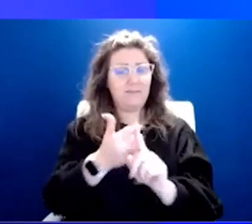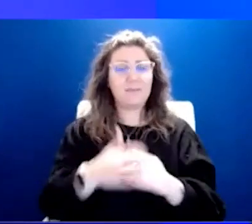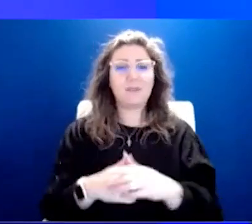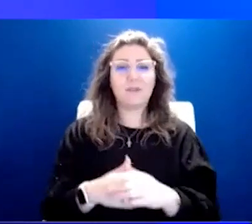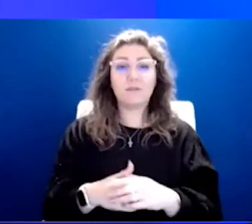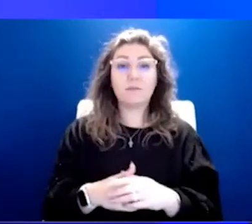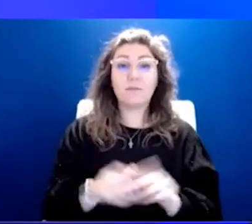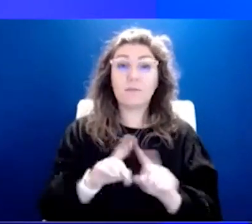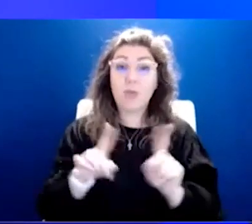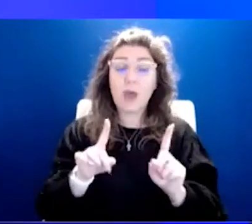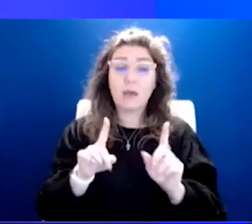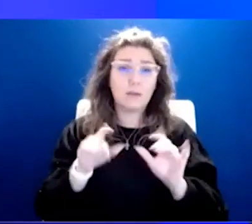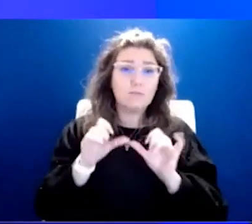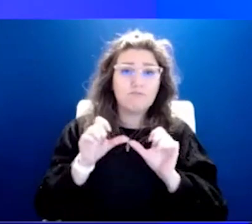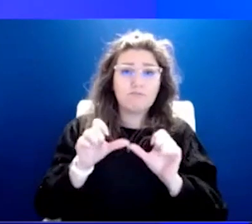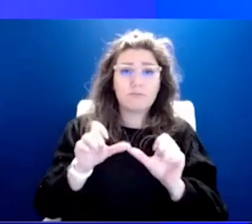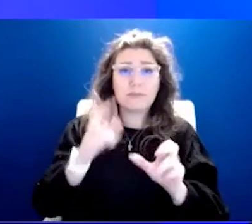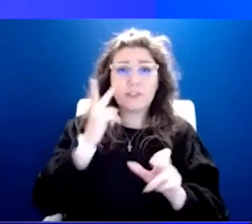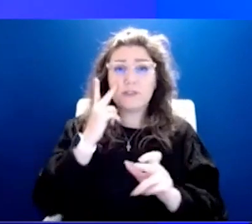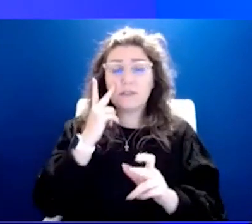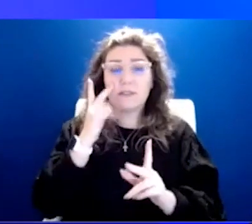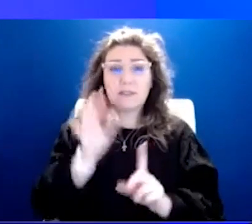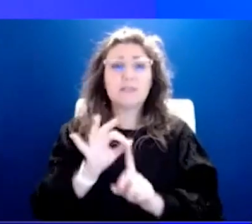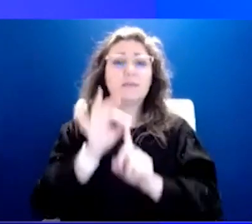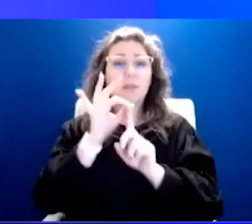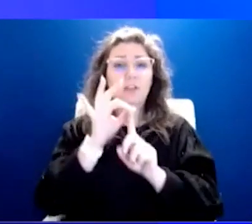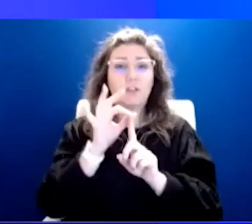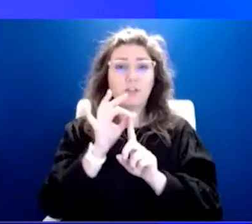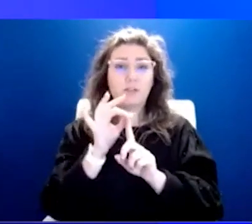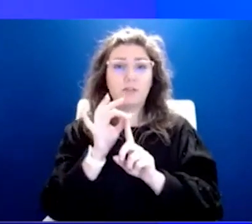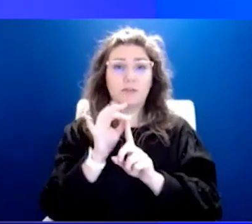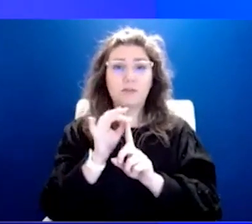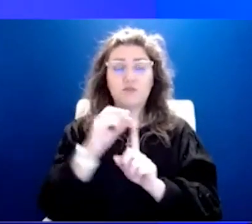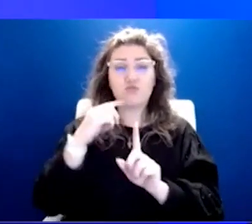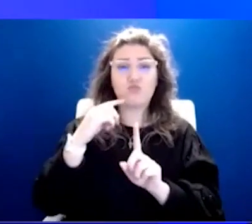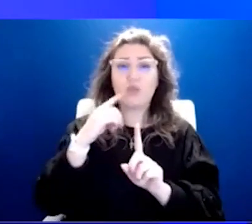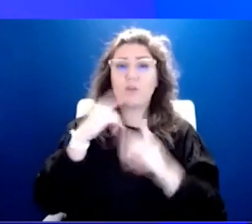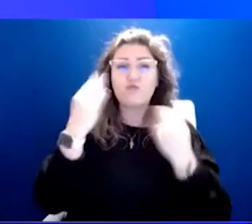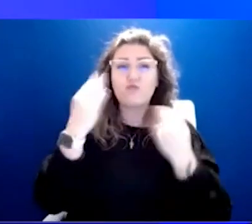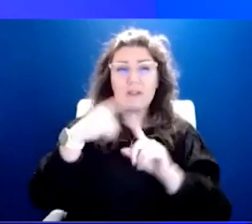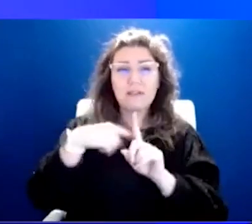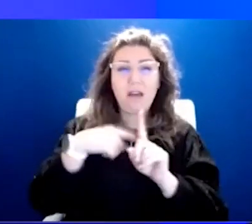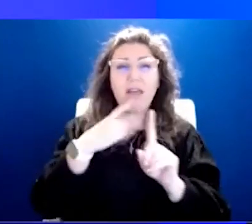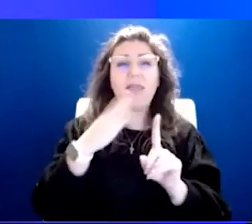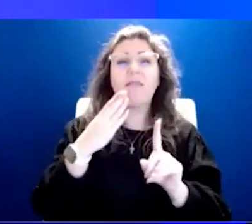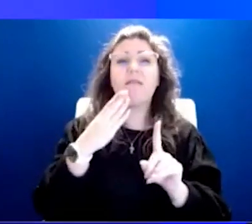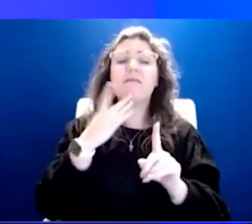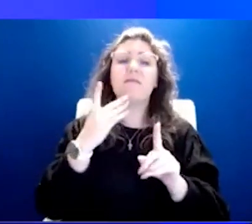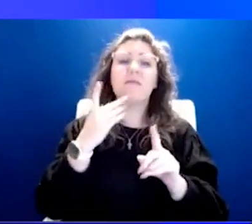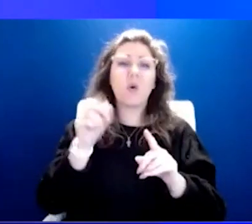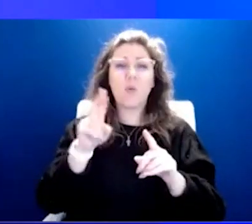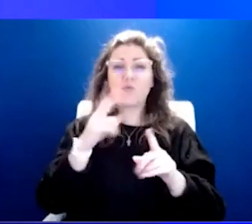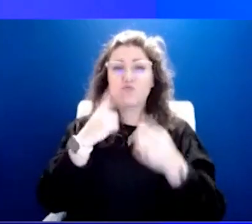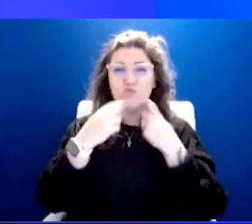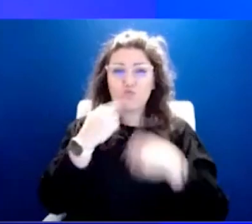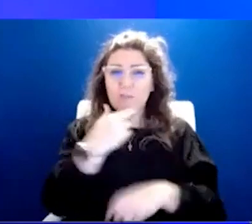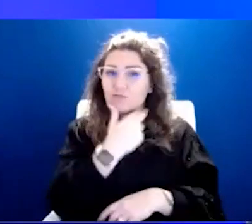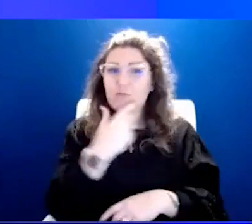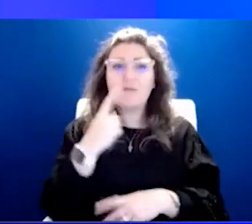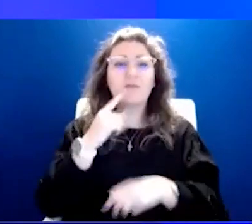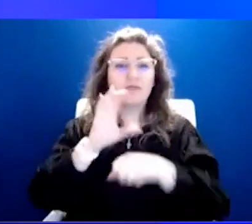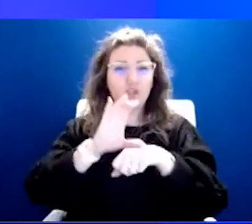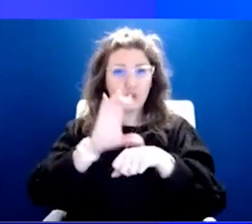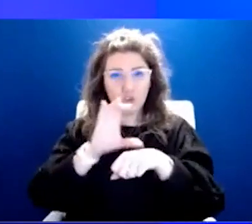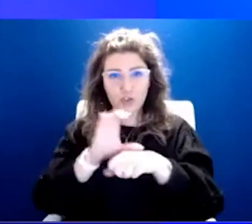see, especially in retail sorts of situations, in restaurants, in churches, people